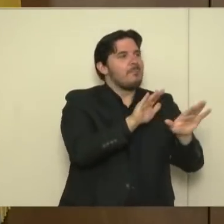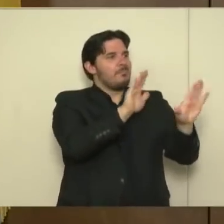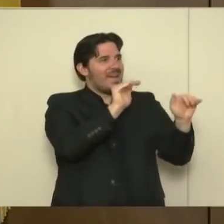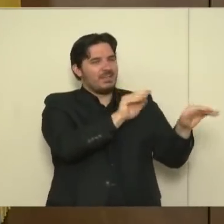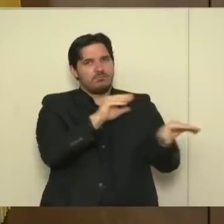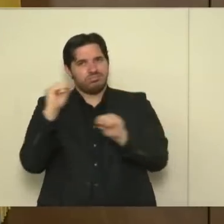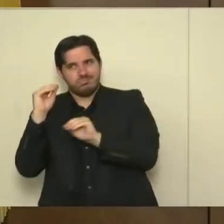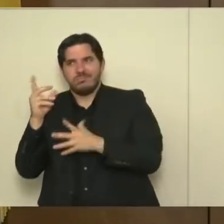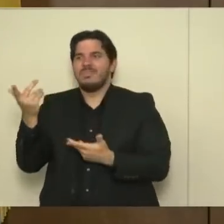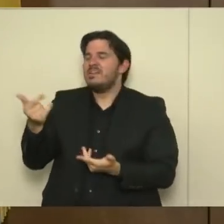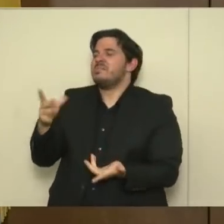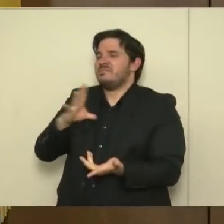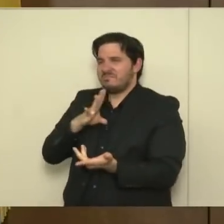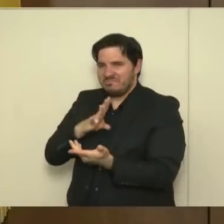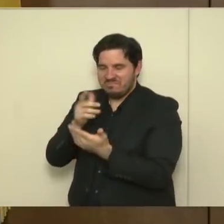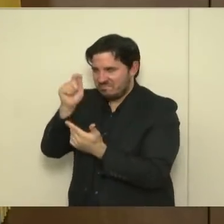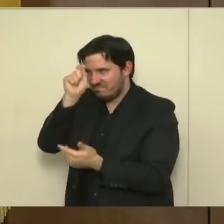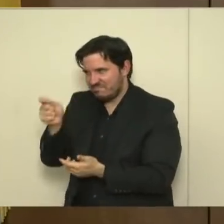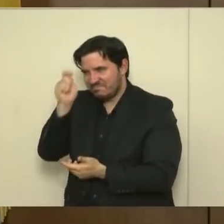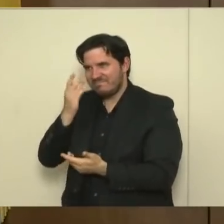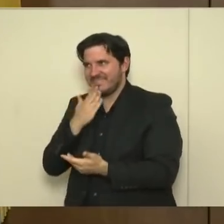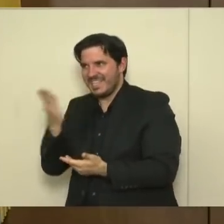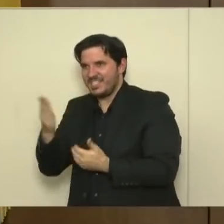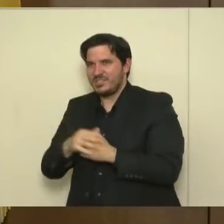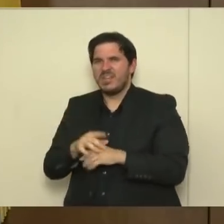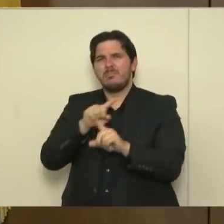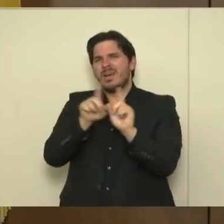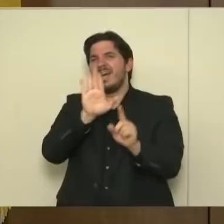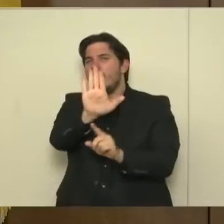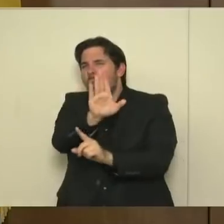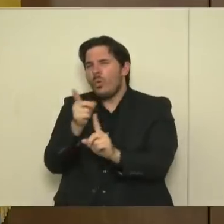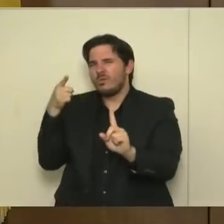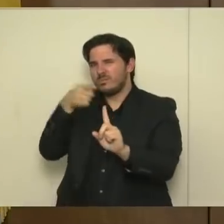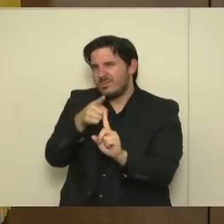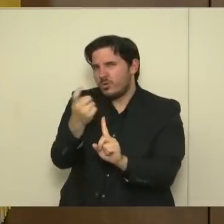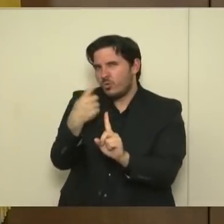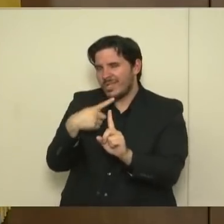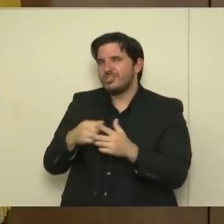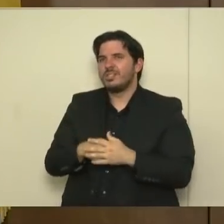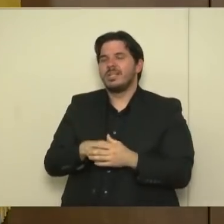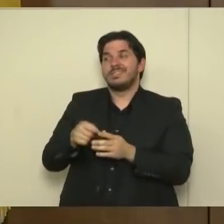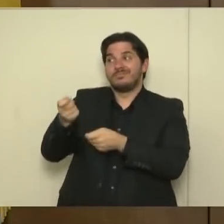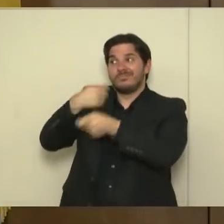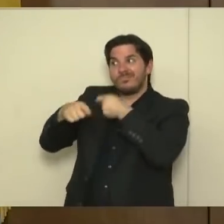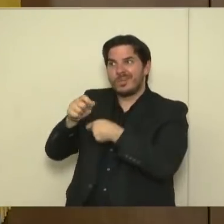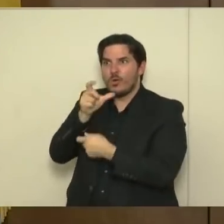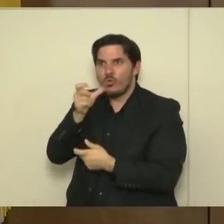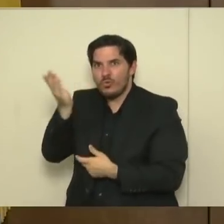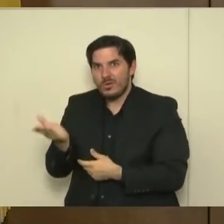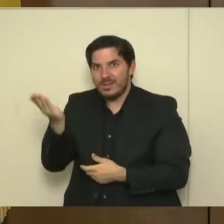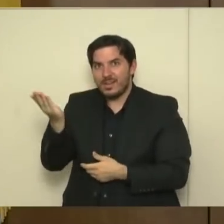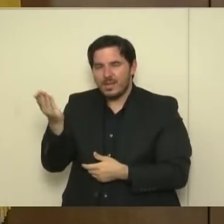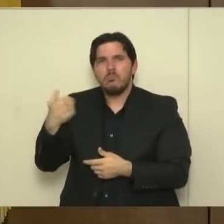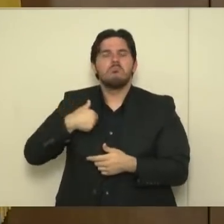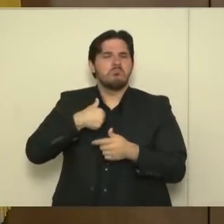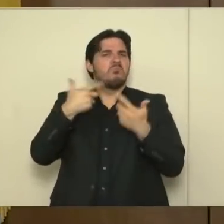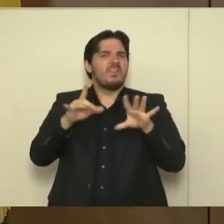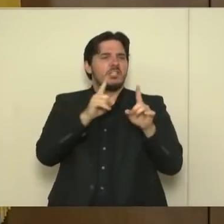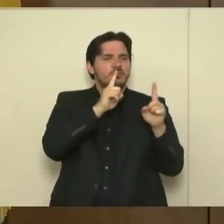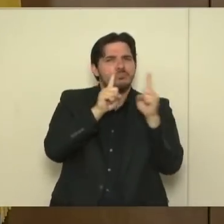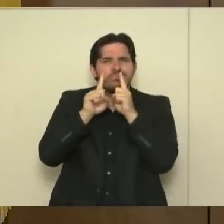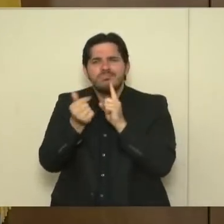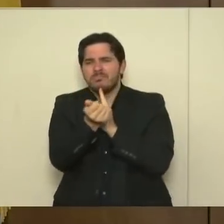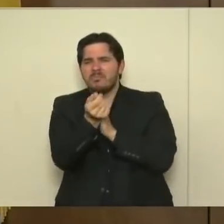in identifying new leadership? We have interviewed several incredible candidates. This is a department that, particularly in the middle